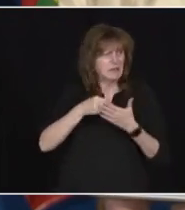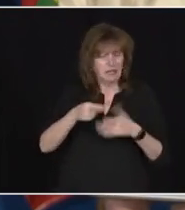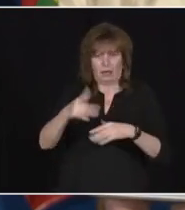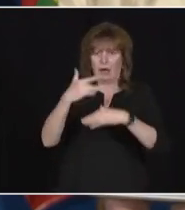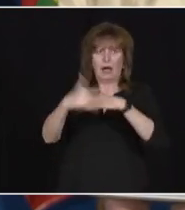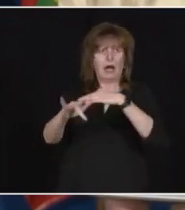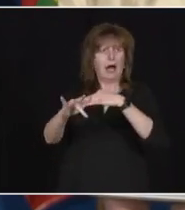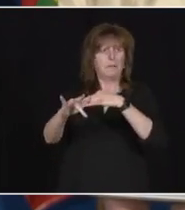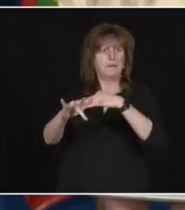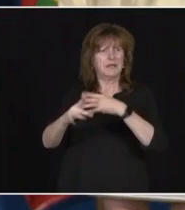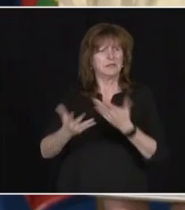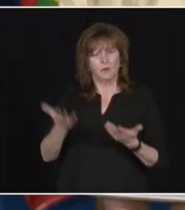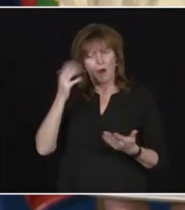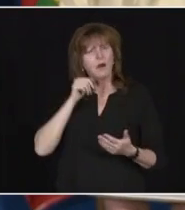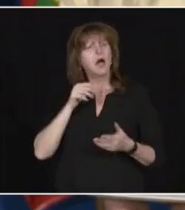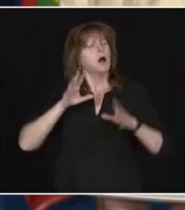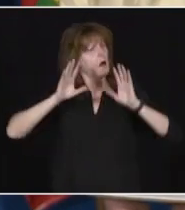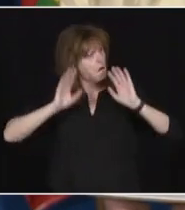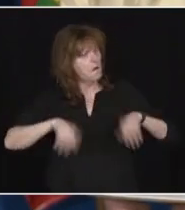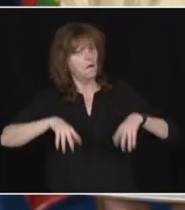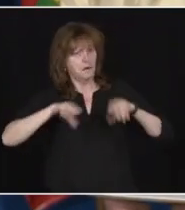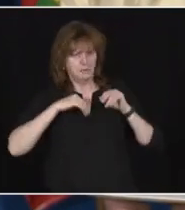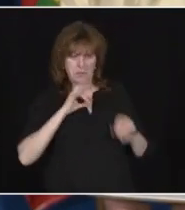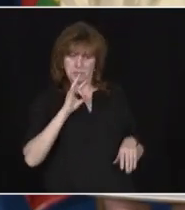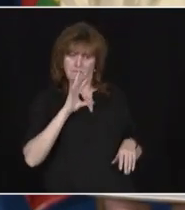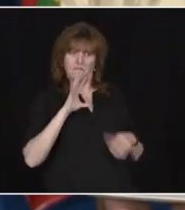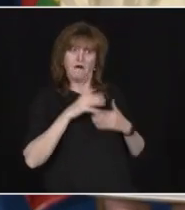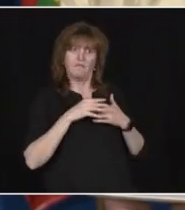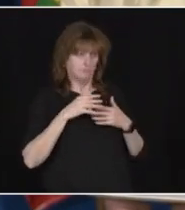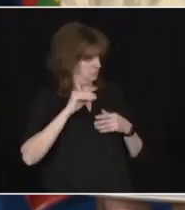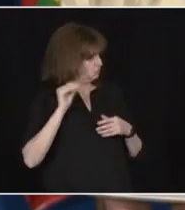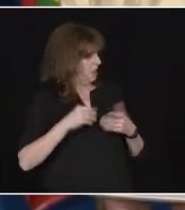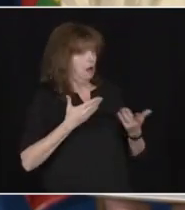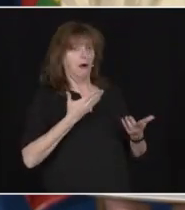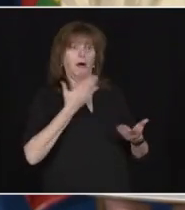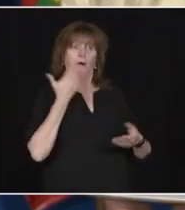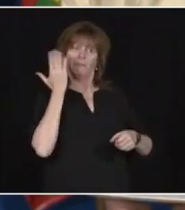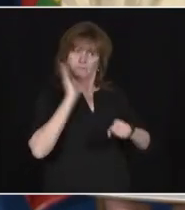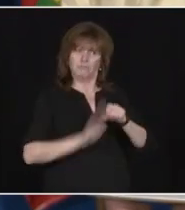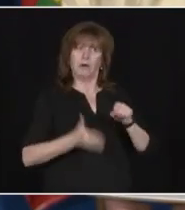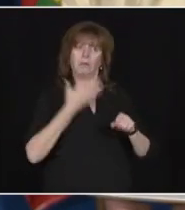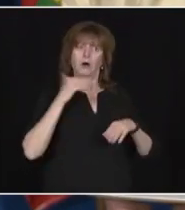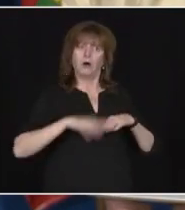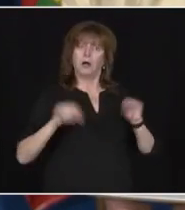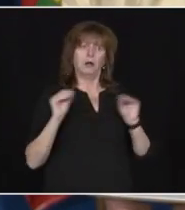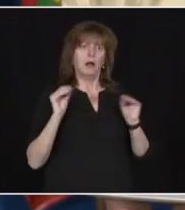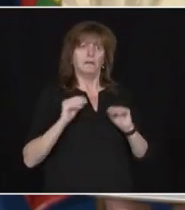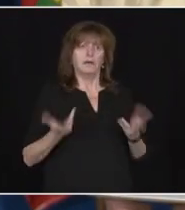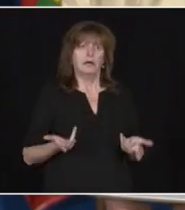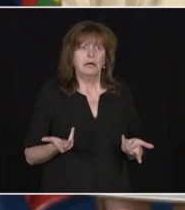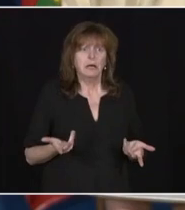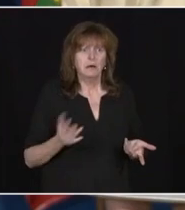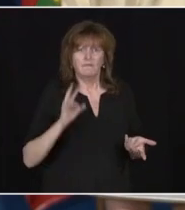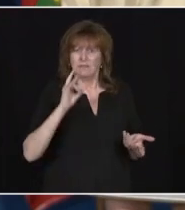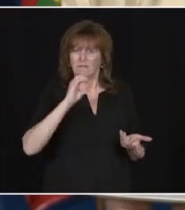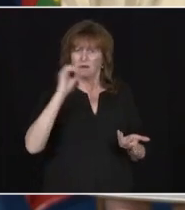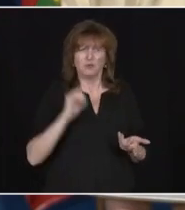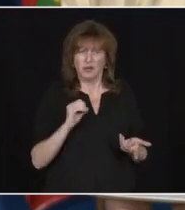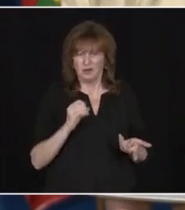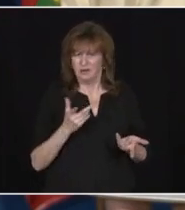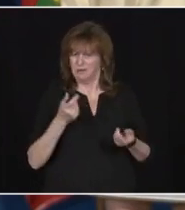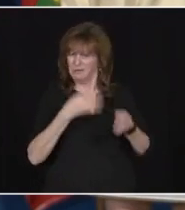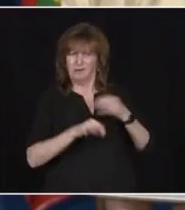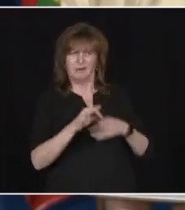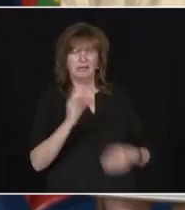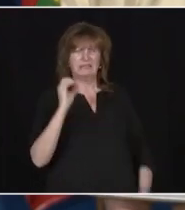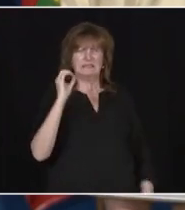take 75%. I think that's a pretty good deal for landlords. You either get 75% or you get zero. When you get zero, you're still